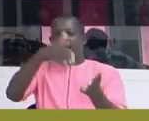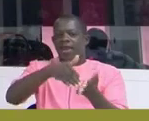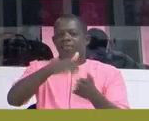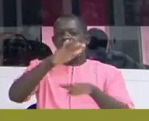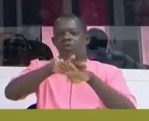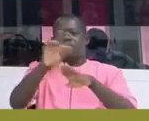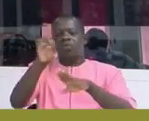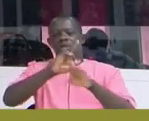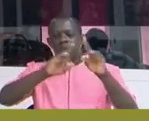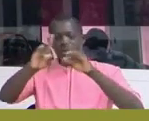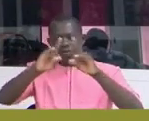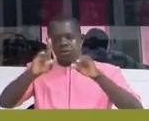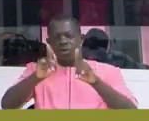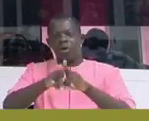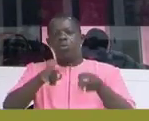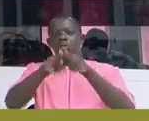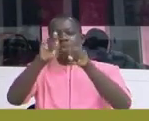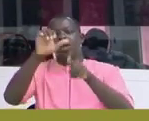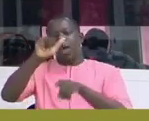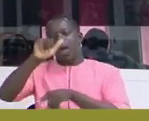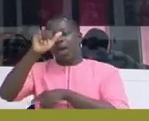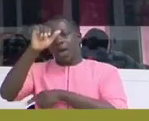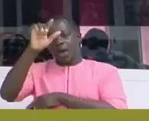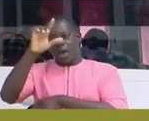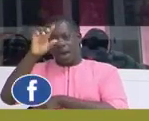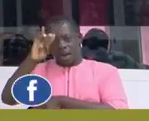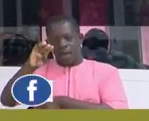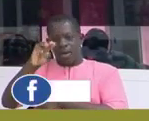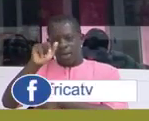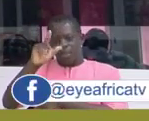What deal did you arrive at withd